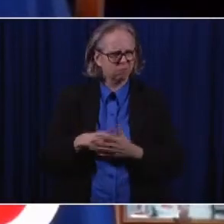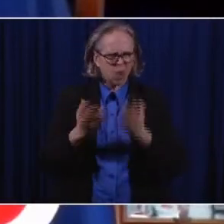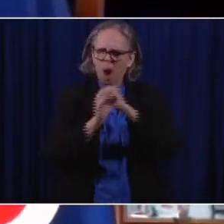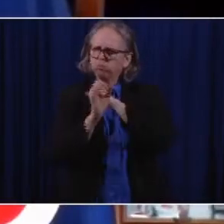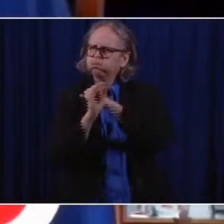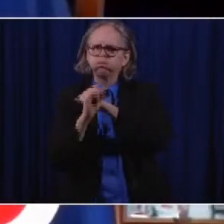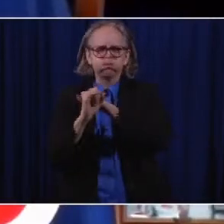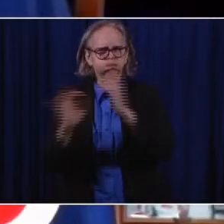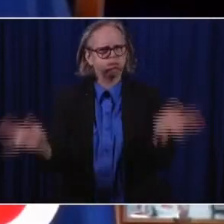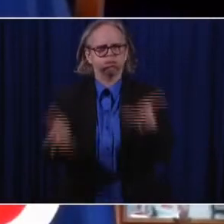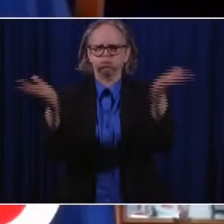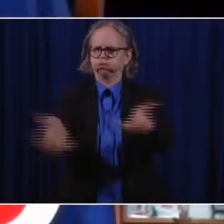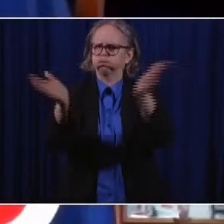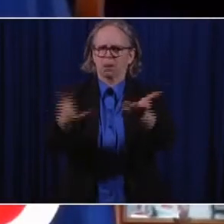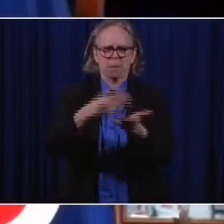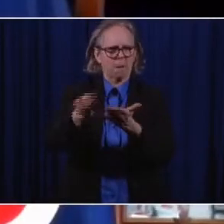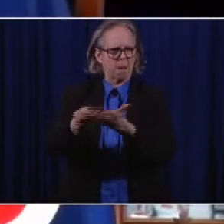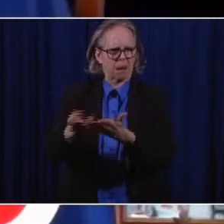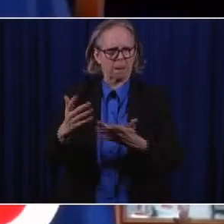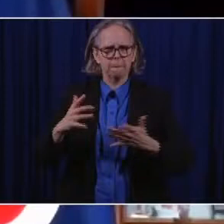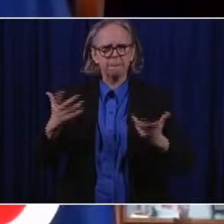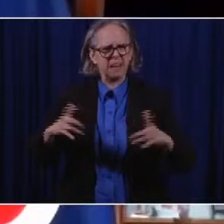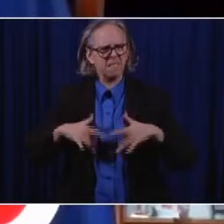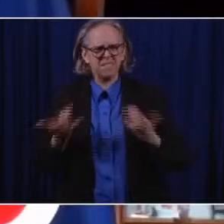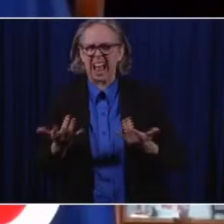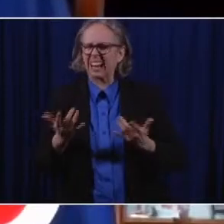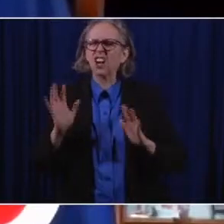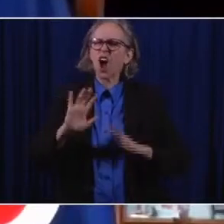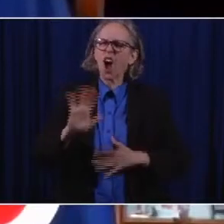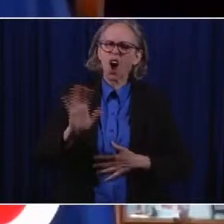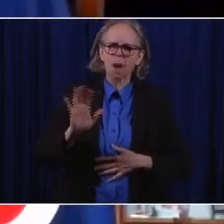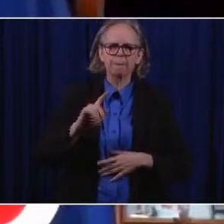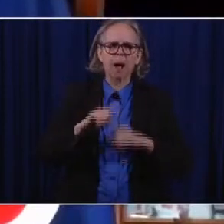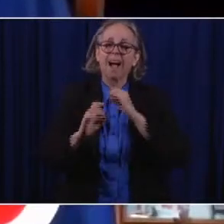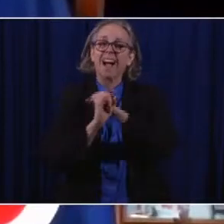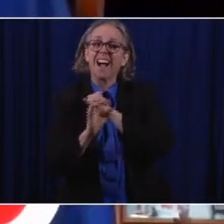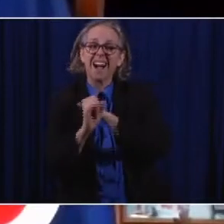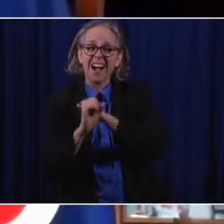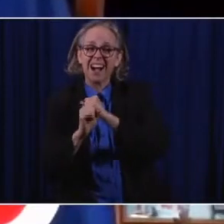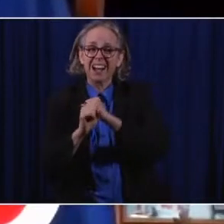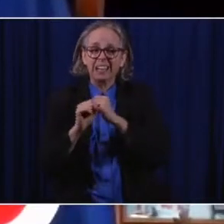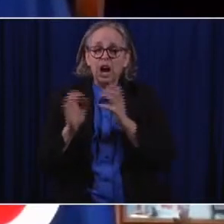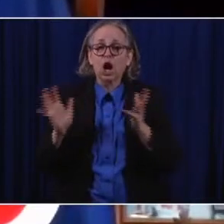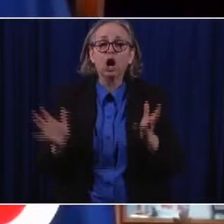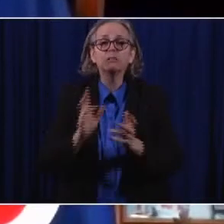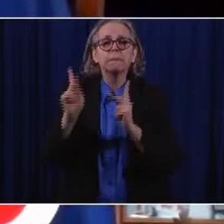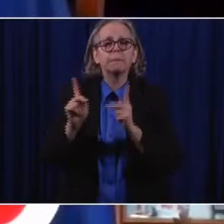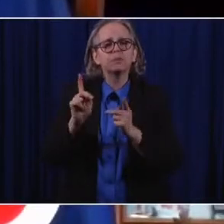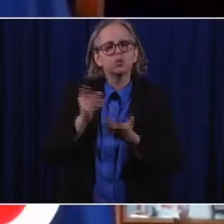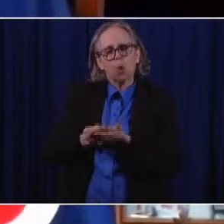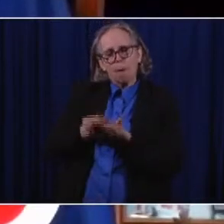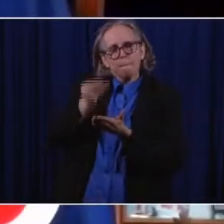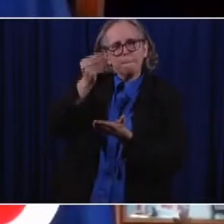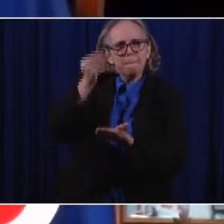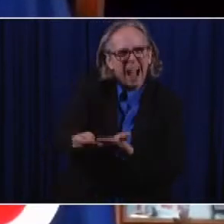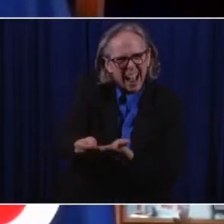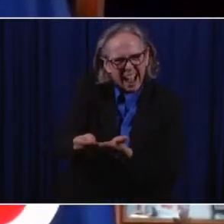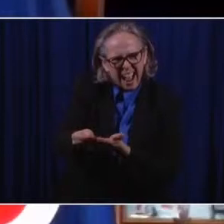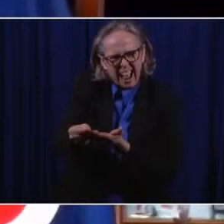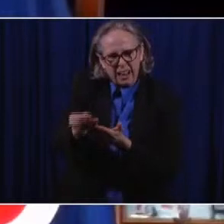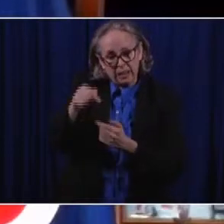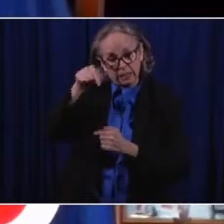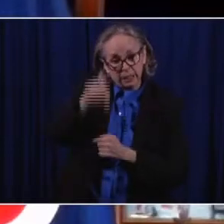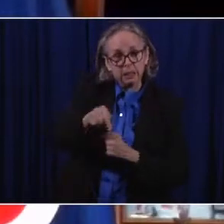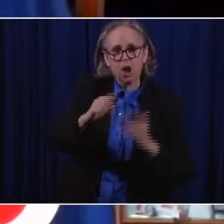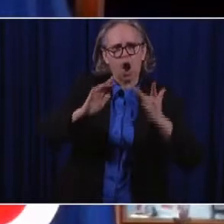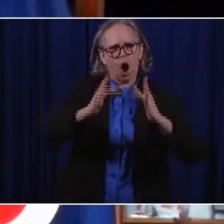big events. They're discouraging the big events, but they are encouraging people to buy in Ohio, to buy online, to support